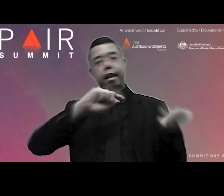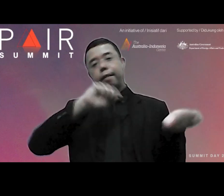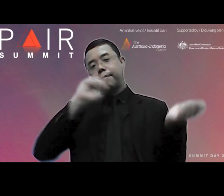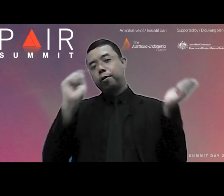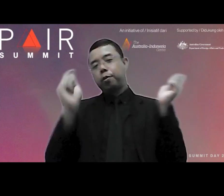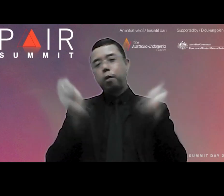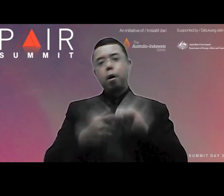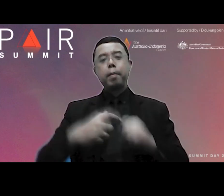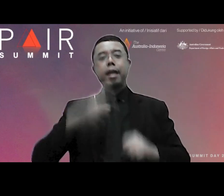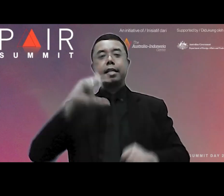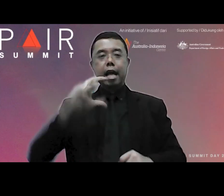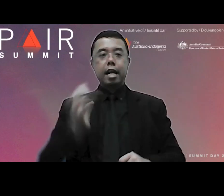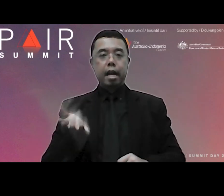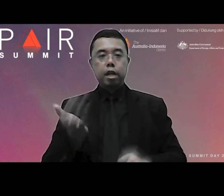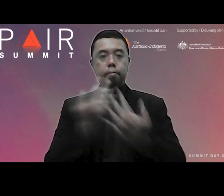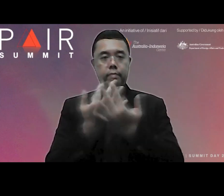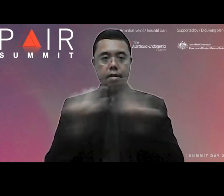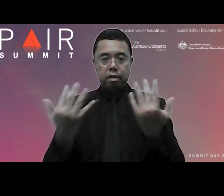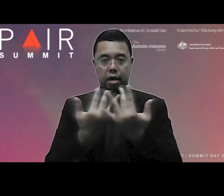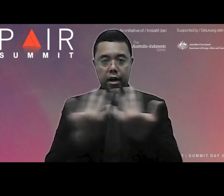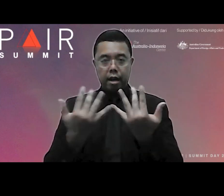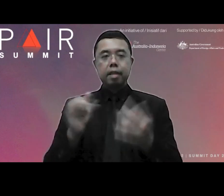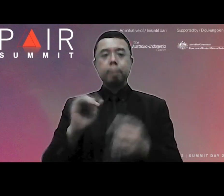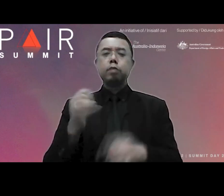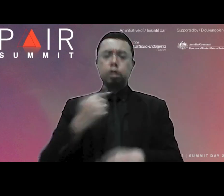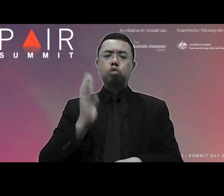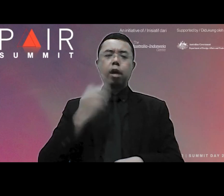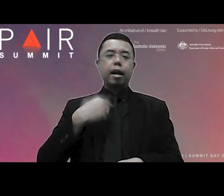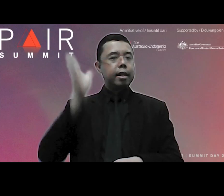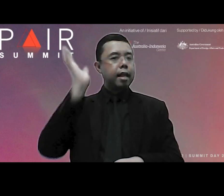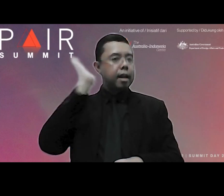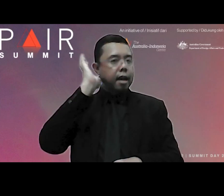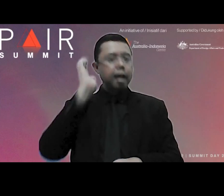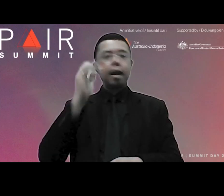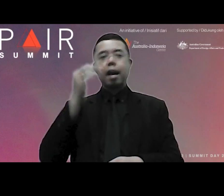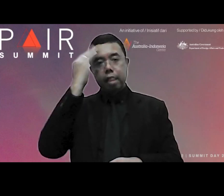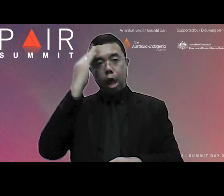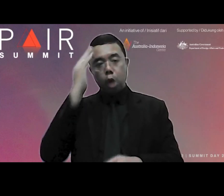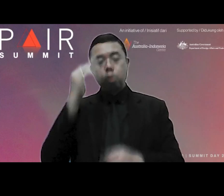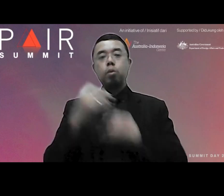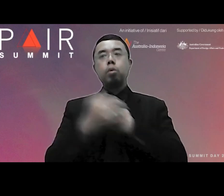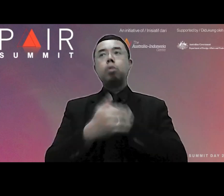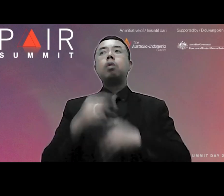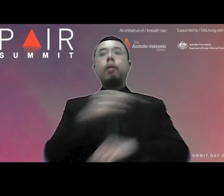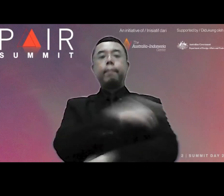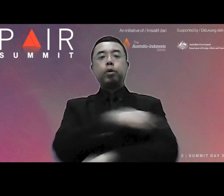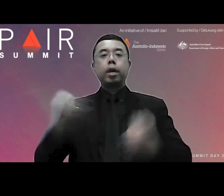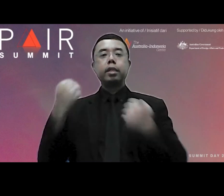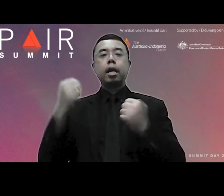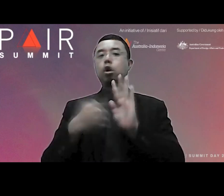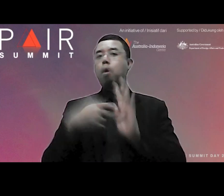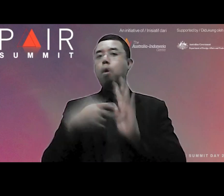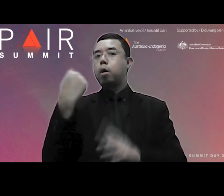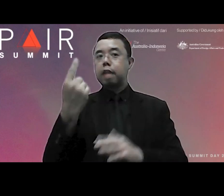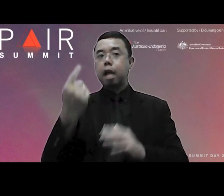we know and as we've heard, healthcare workers, of course, are at the front line, have been at the front line of the COVID-19 pandemic,